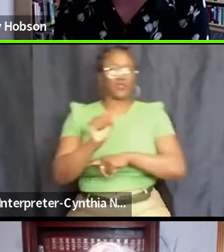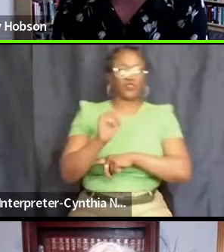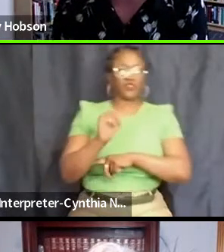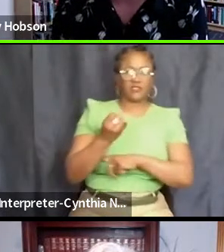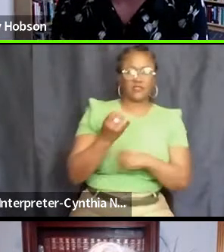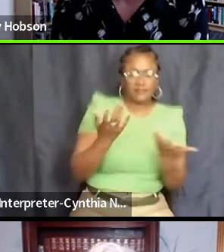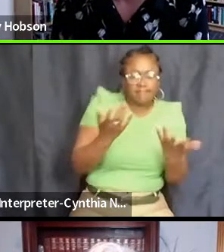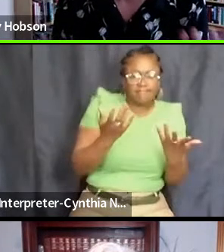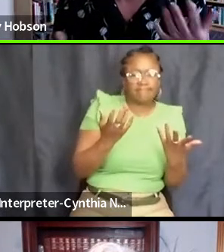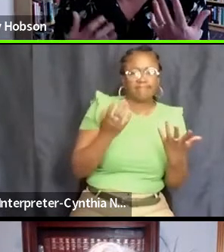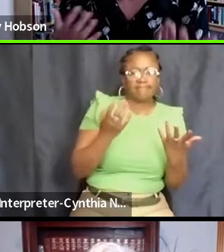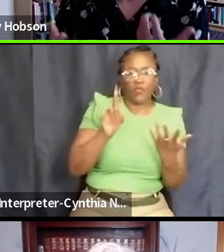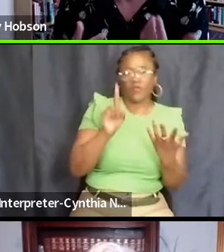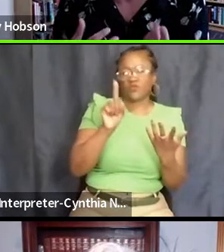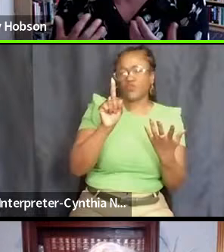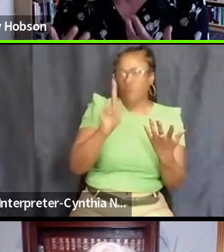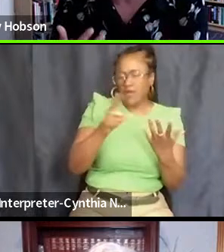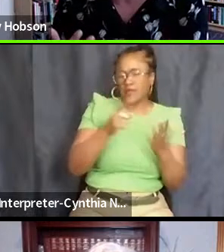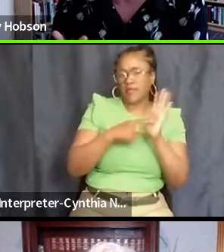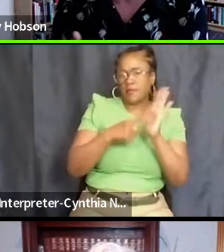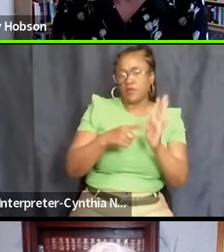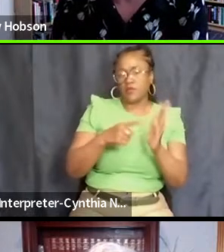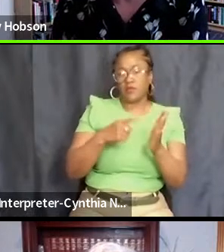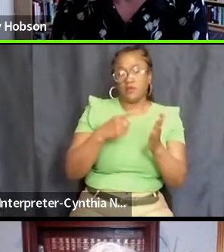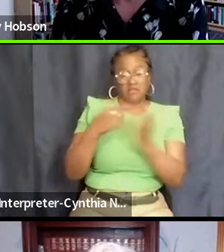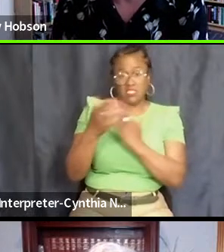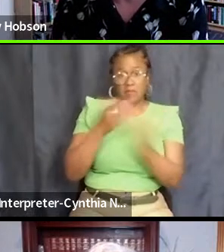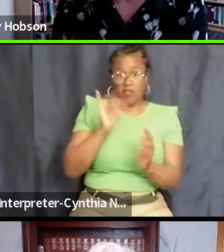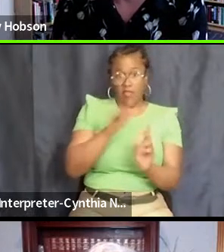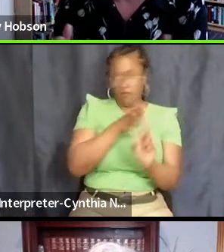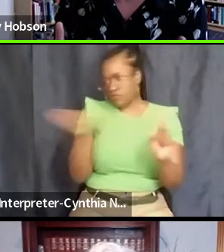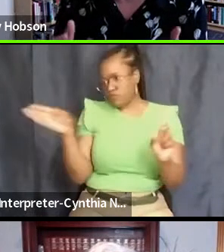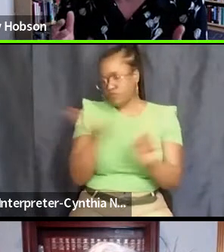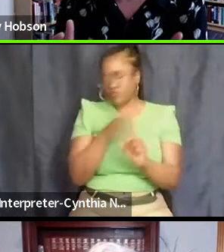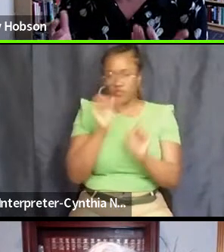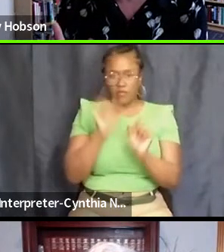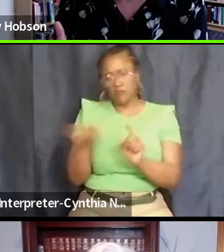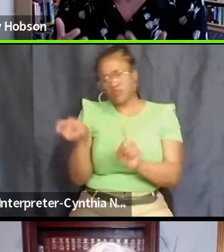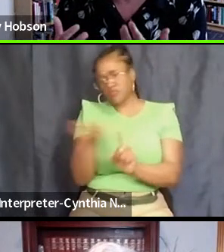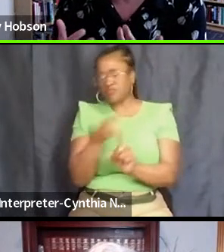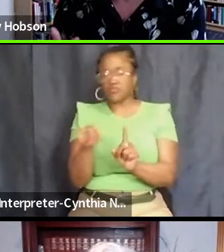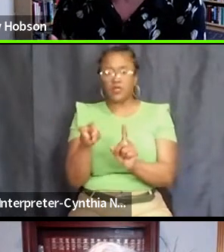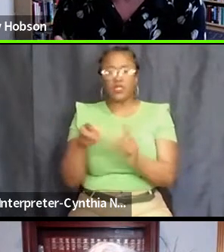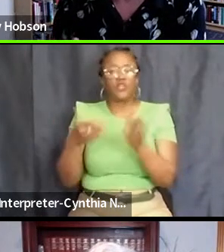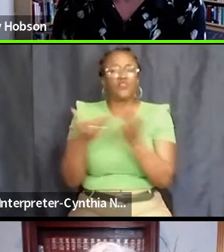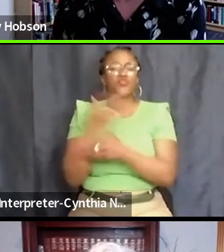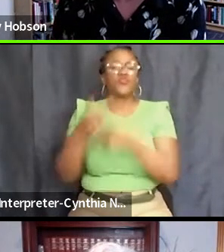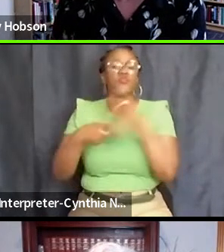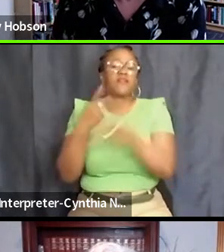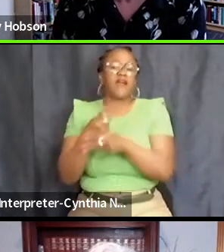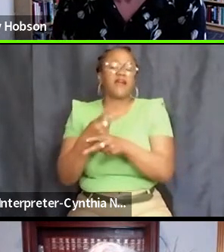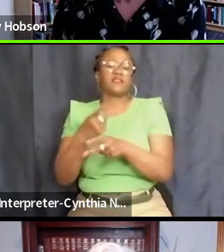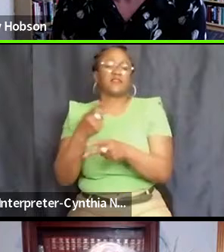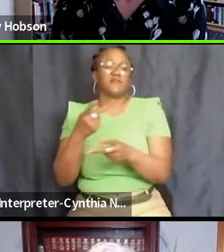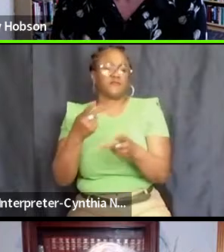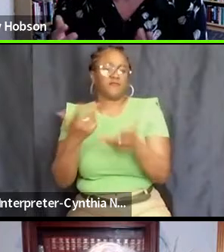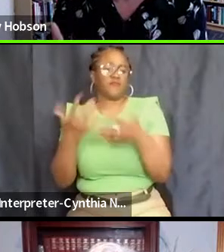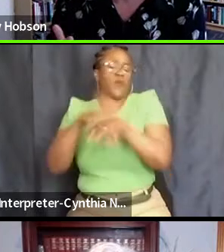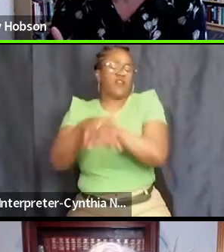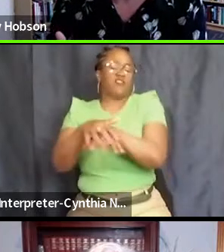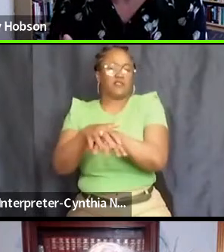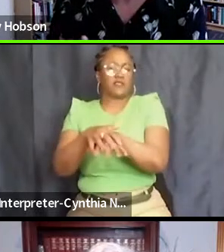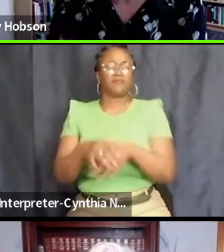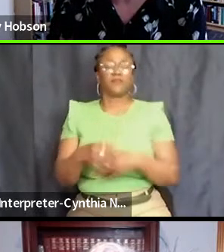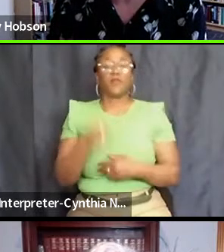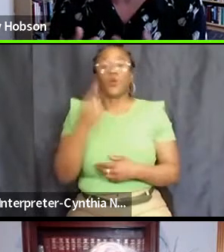possible example. And that despite that kind of range and mobility for individual activists, there were also new kinds of coherence. One